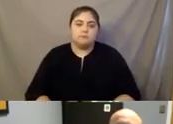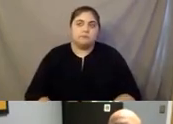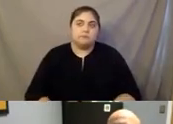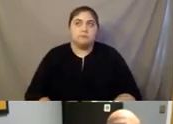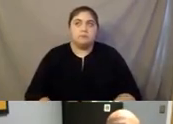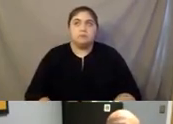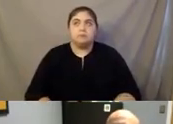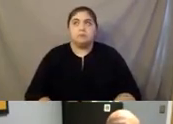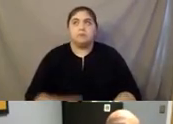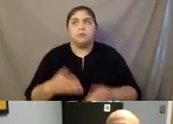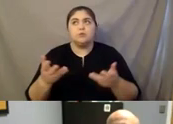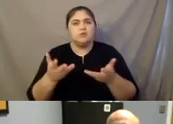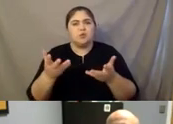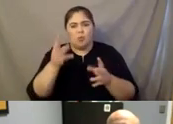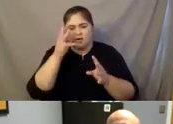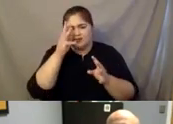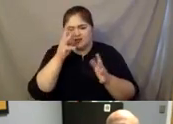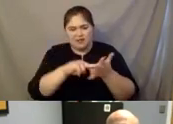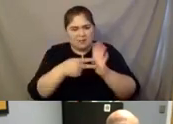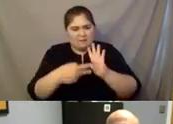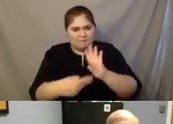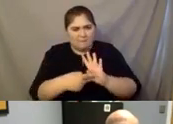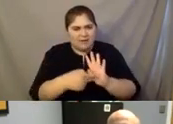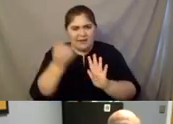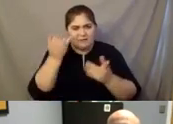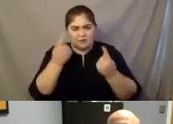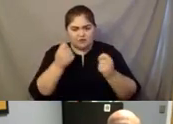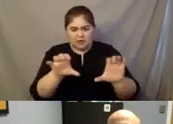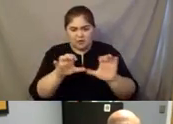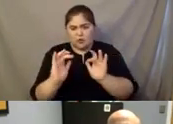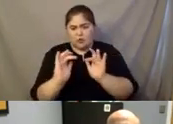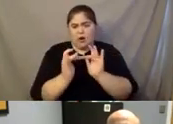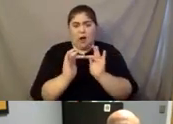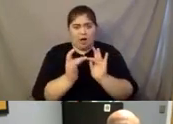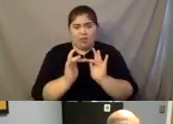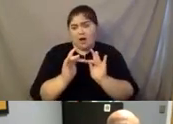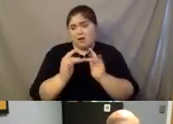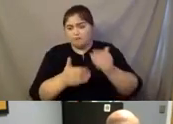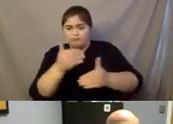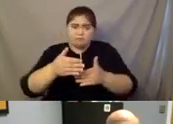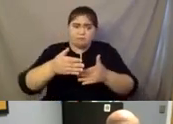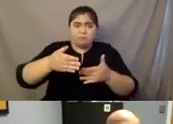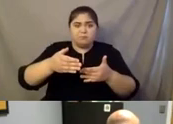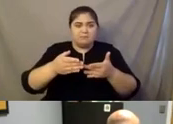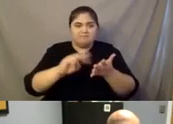So what does that create? If we're trying to do a remote proceeding for someone that we're alleging lacks